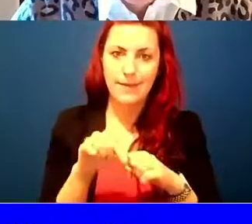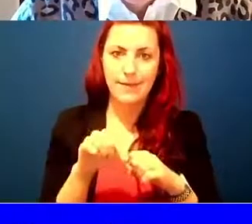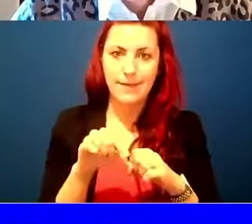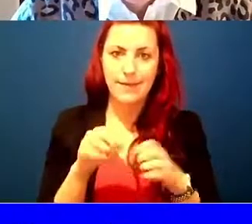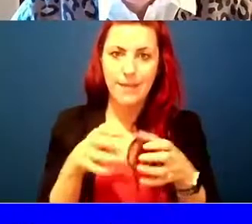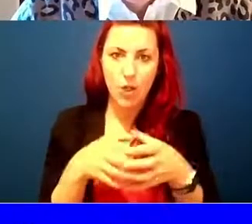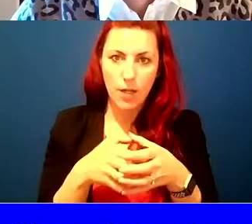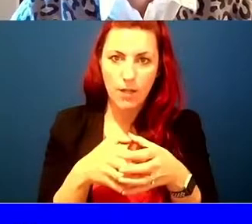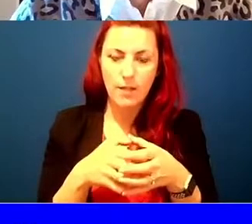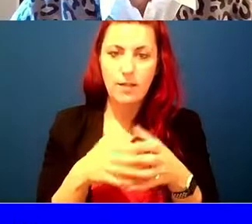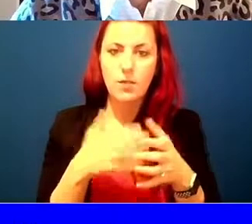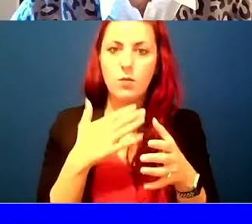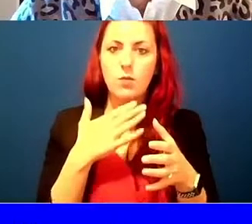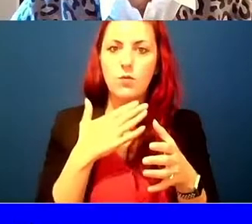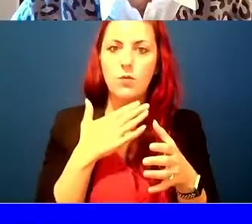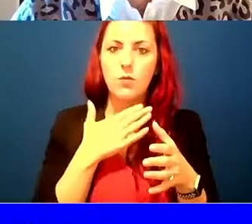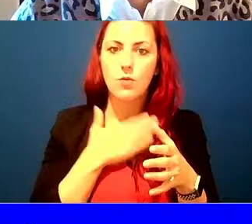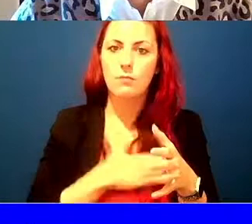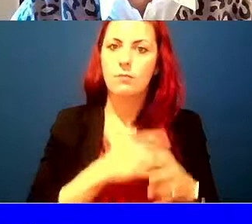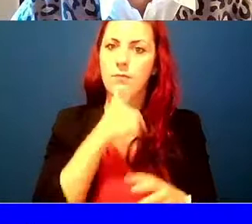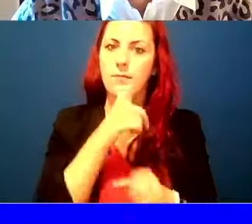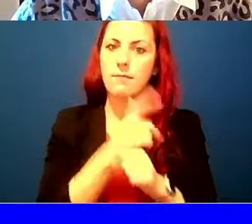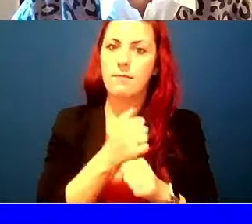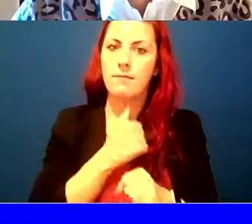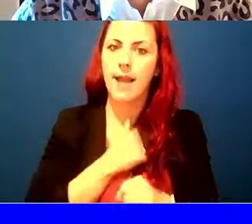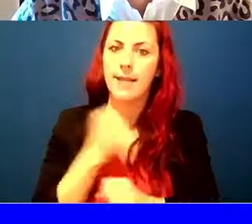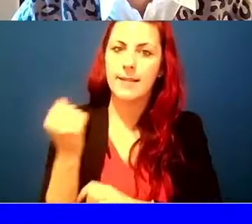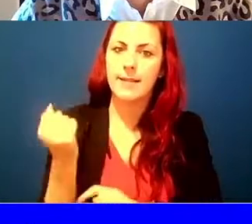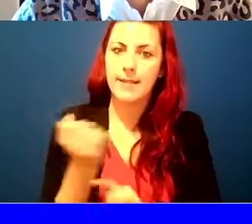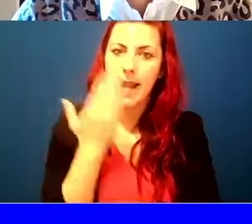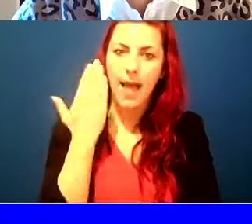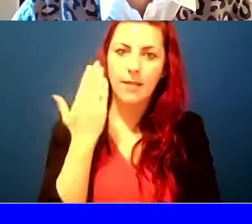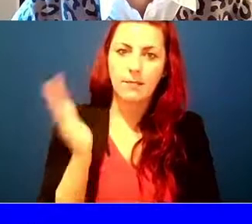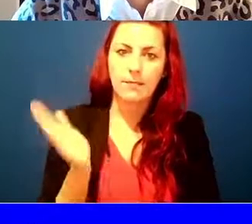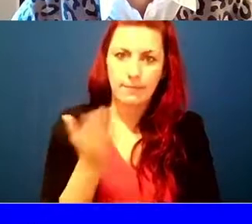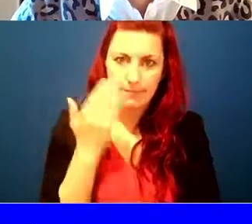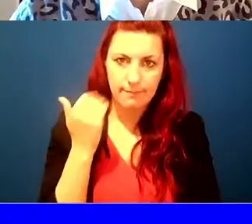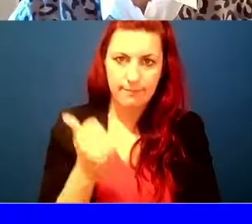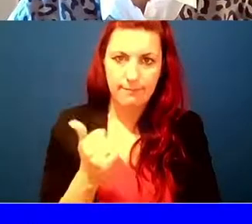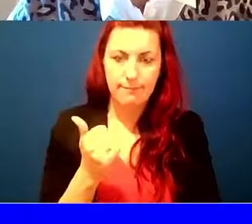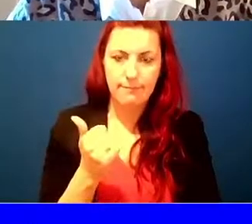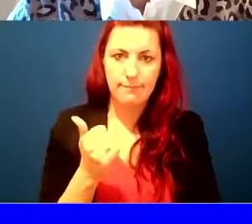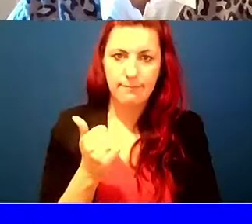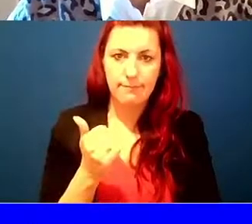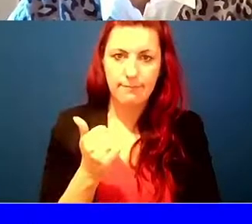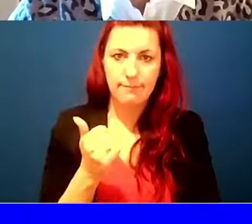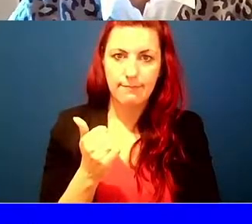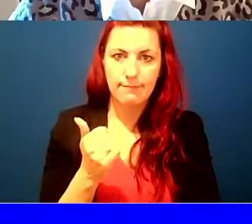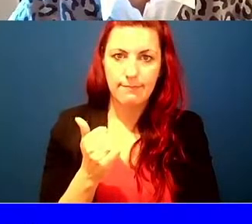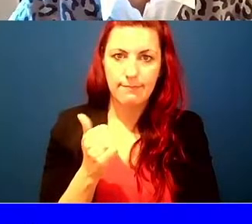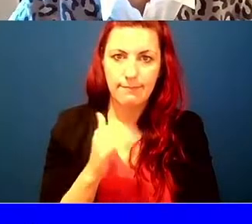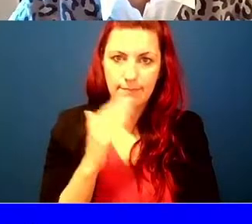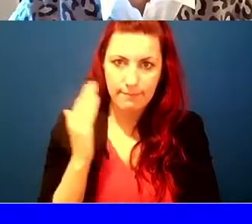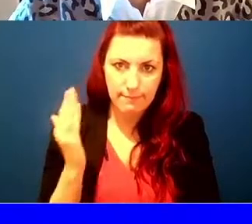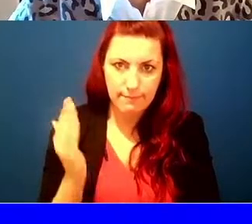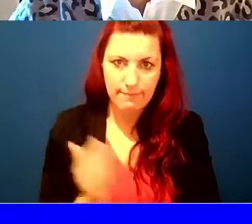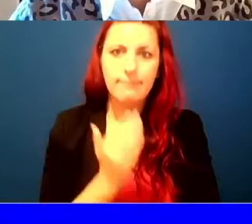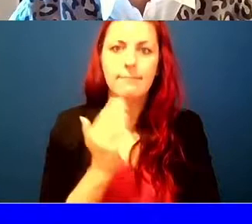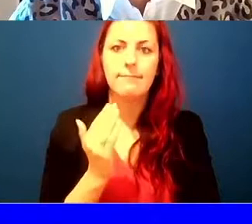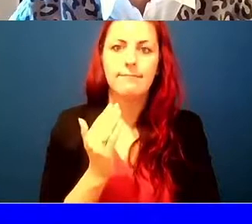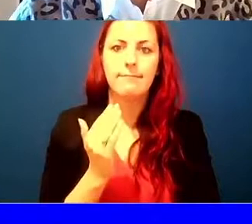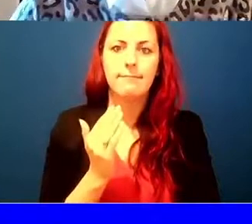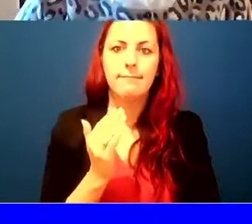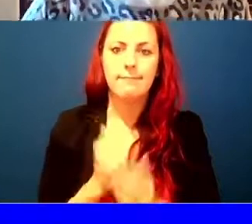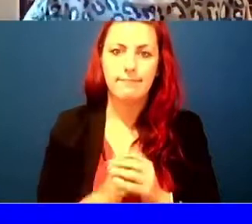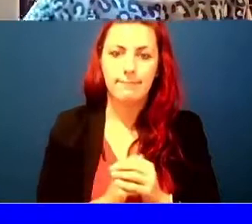So just in relation to my slides there, Dylan, if I could ask you to move to the third one, actually, we'll do.